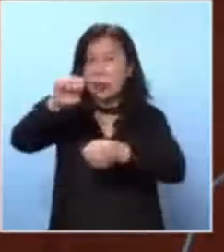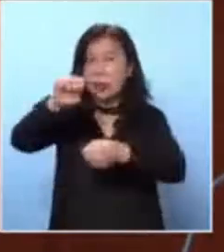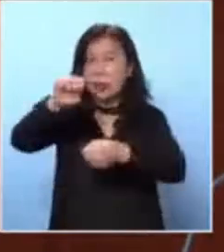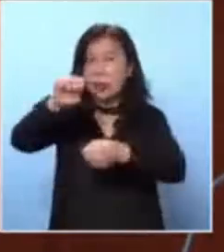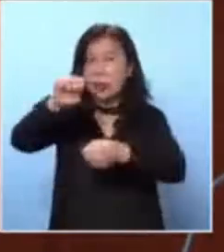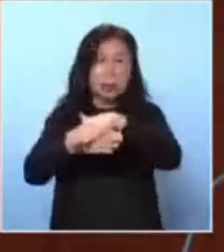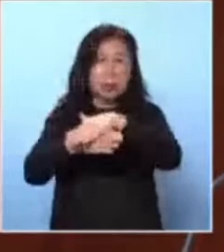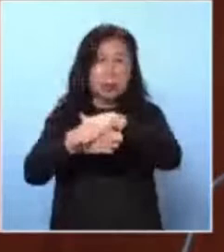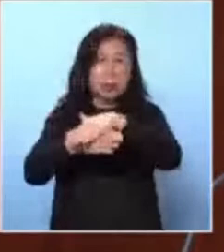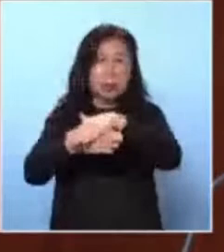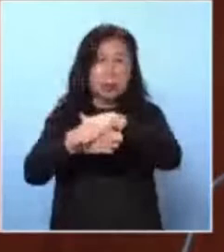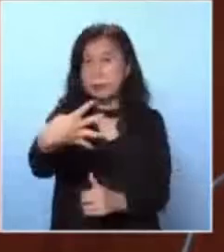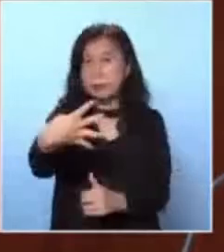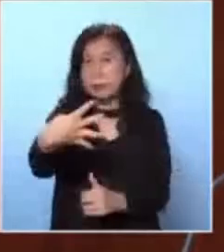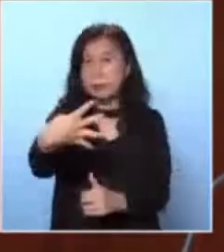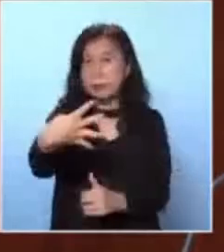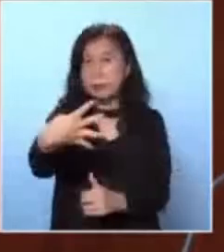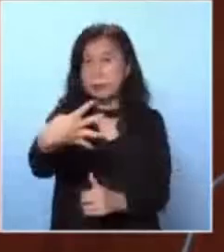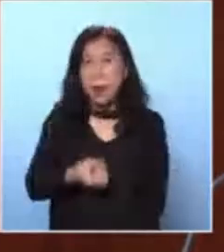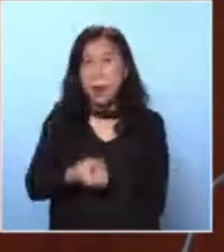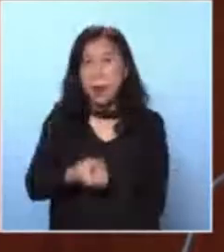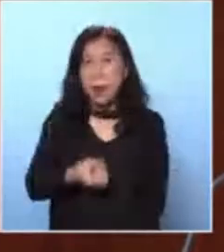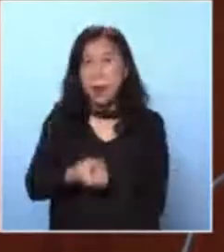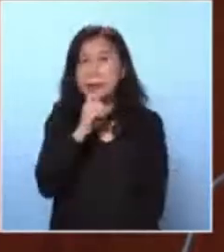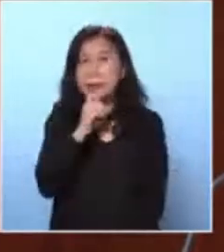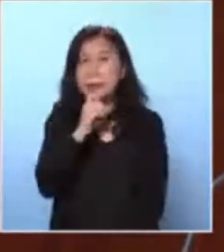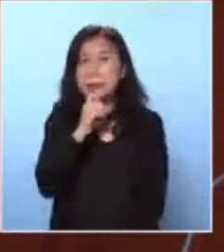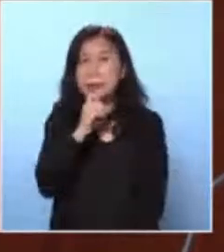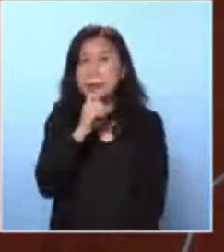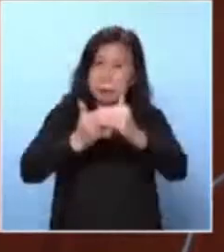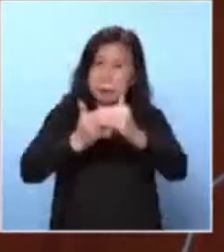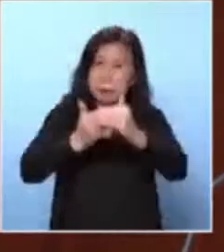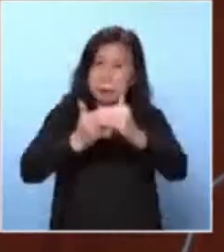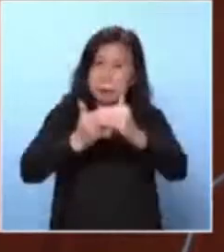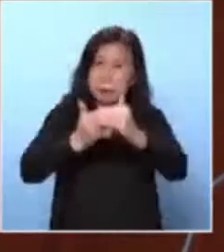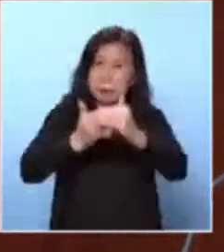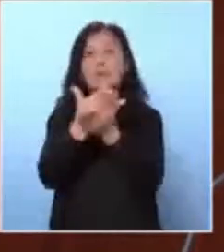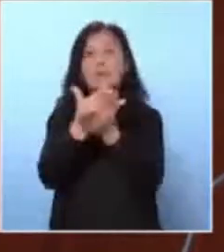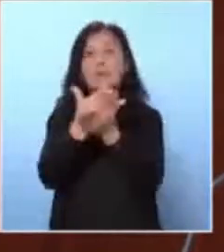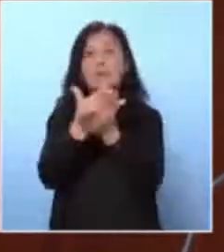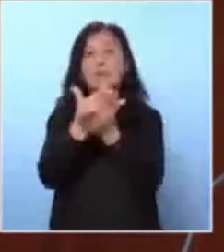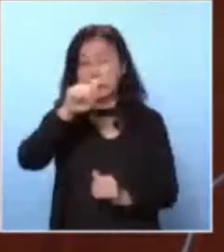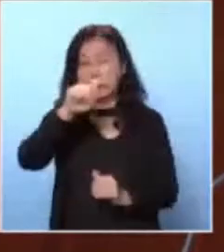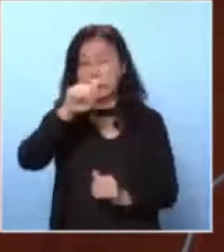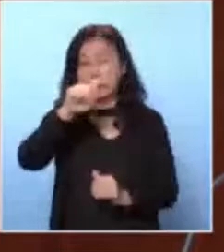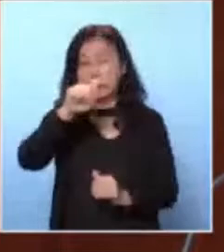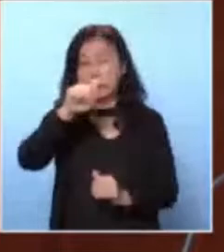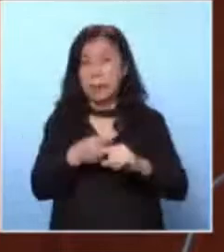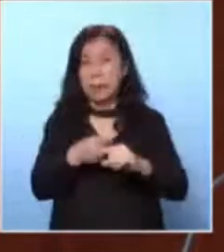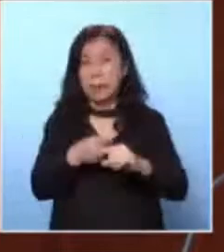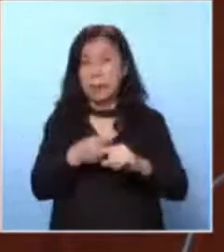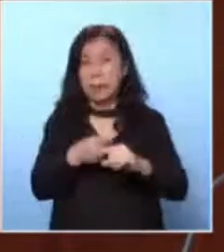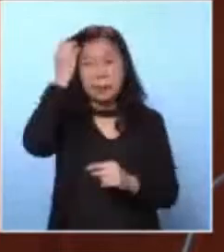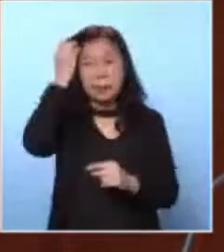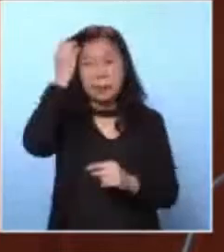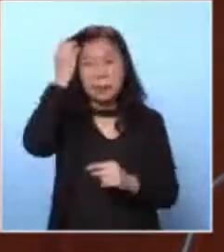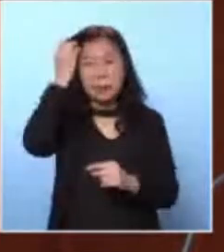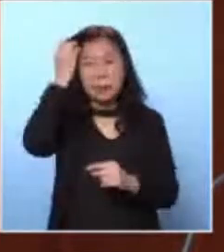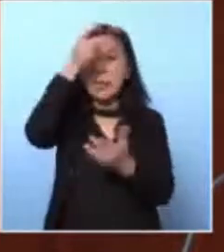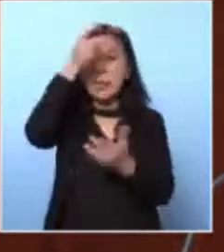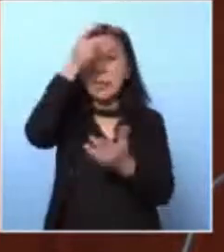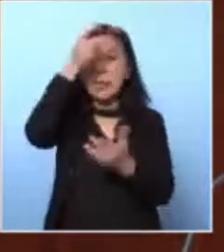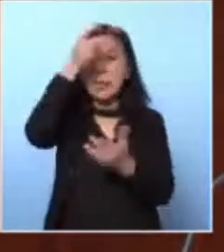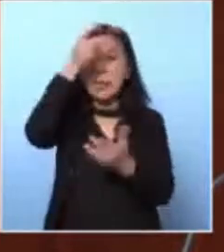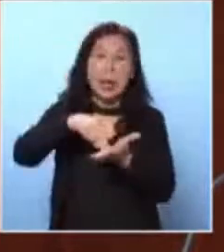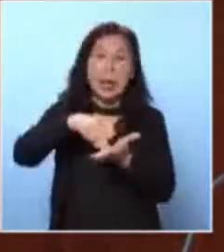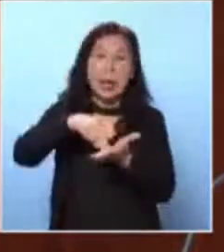Put forward solutions to address the problem in an orderly manner, covering necessary administrative and legislative